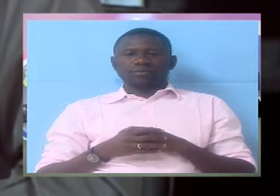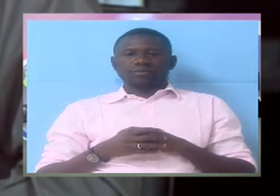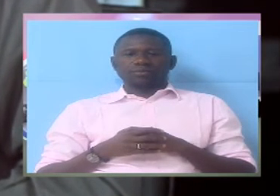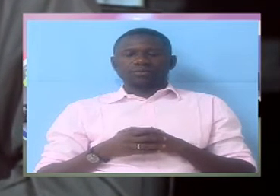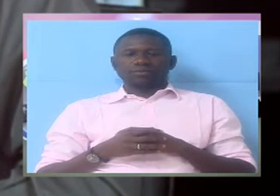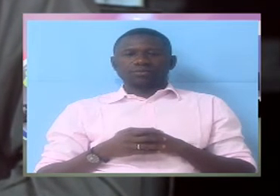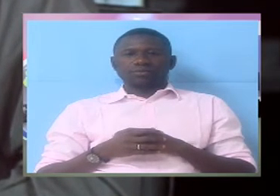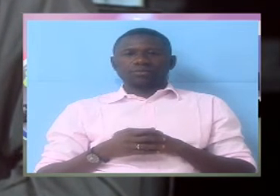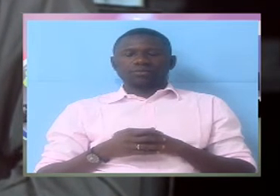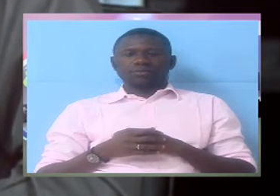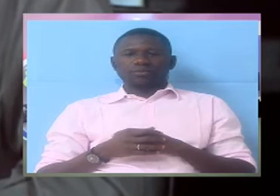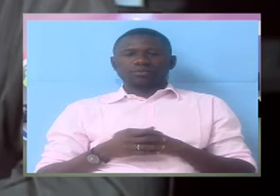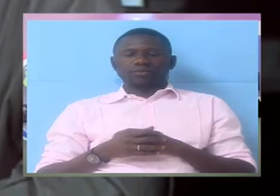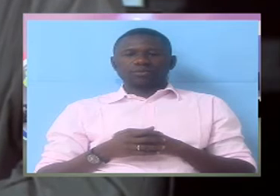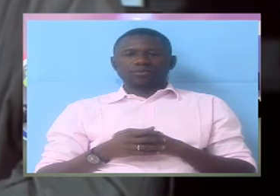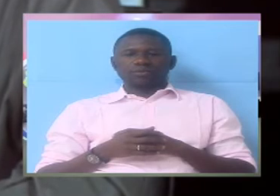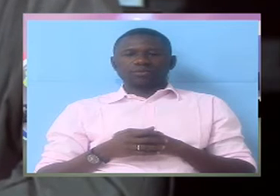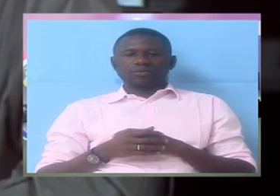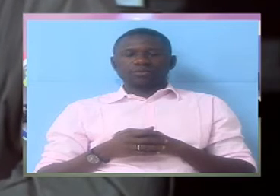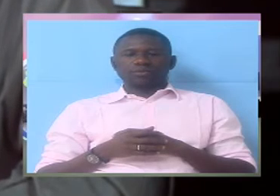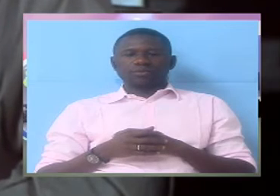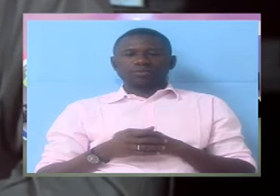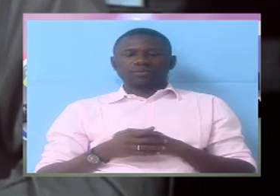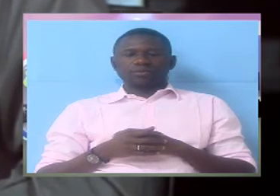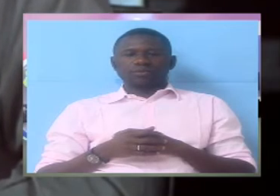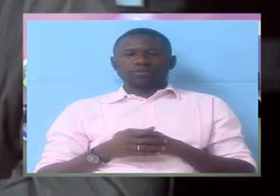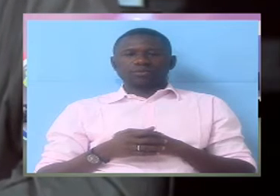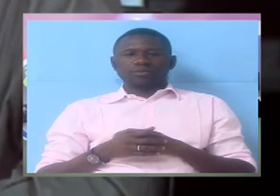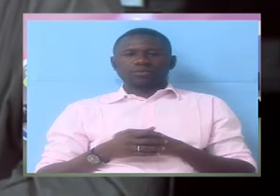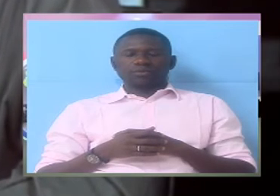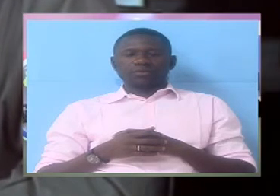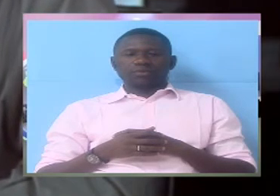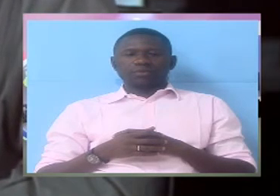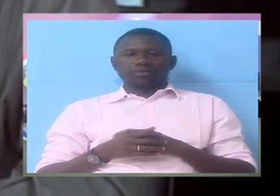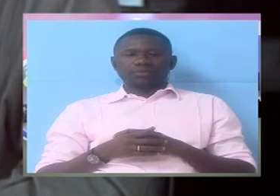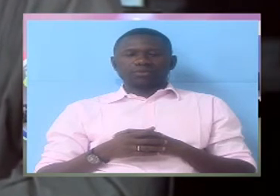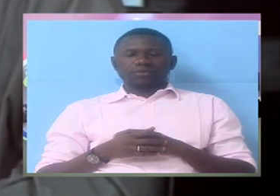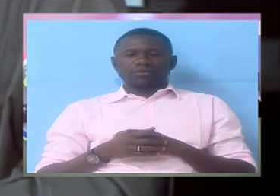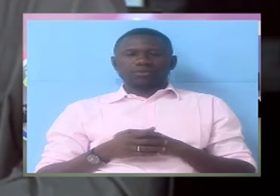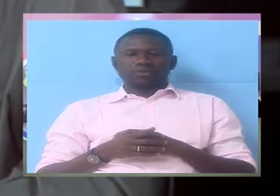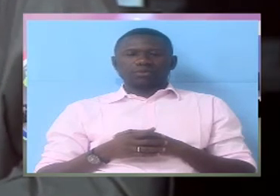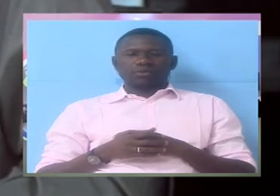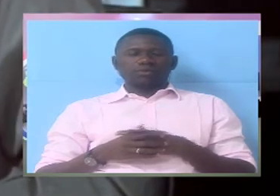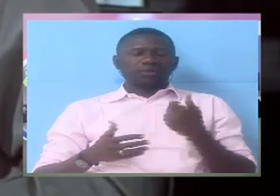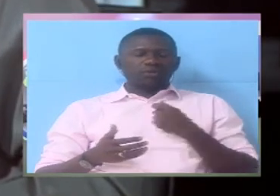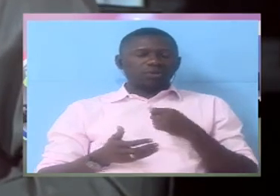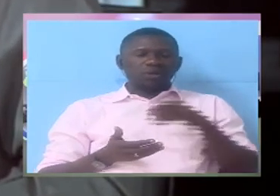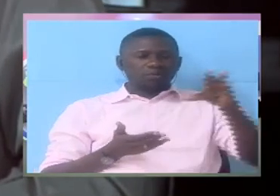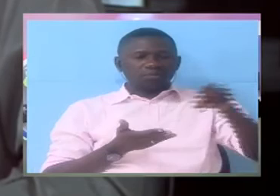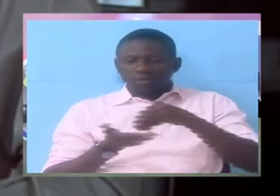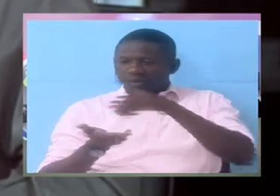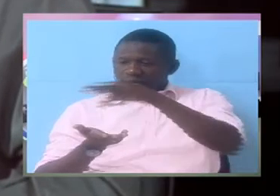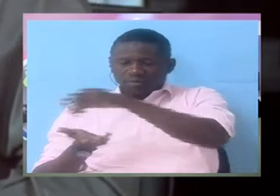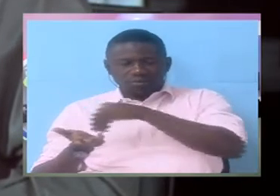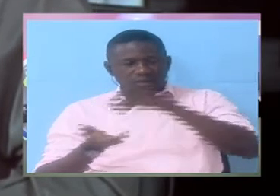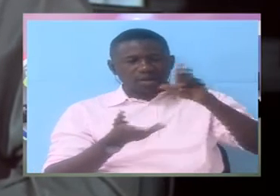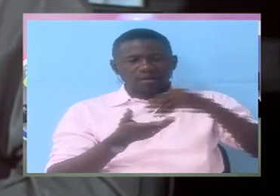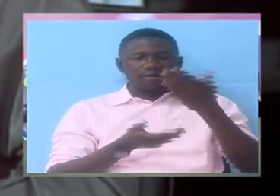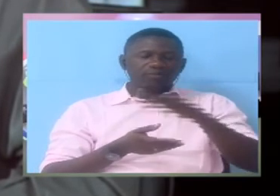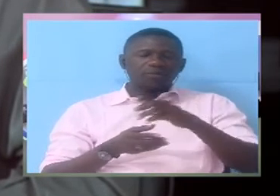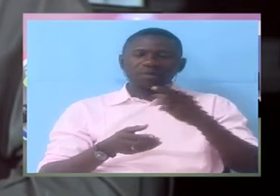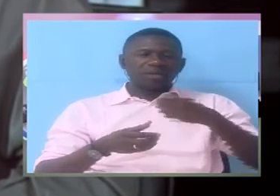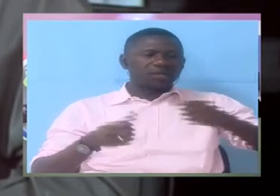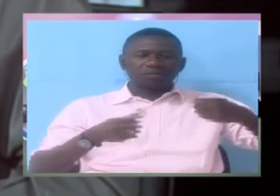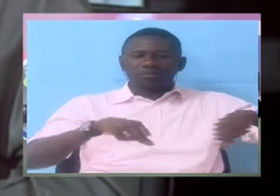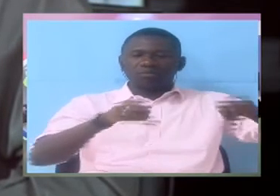intelligence or how to go about intelligence works. Ikesikale dao da yesa manam fengo fenna. They take people